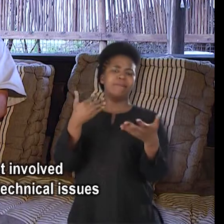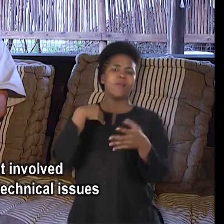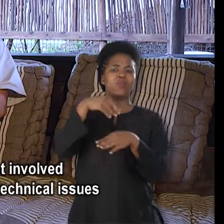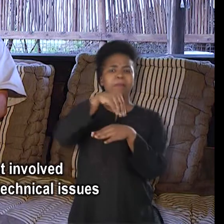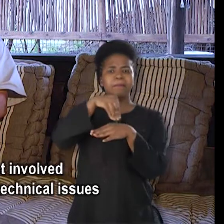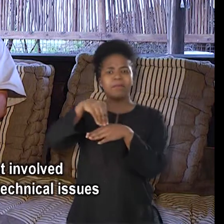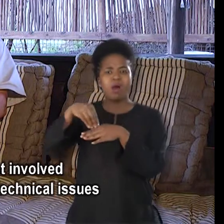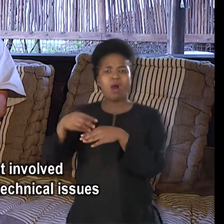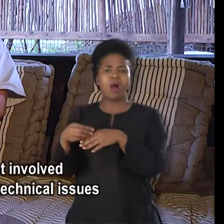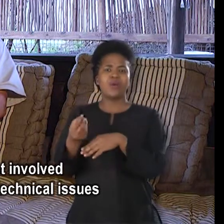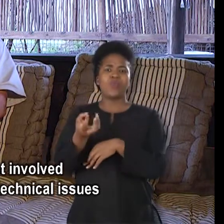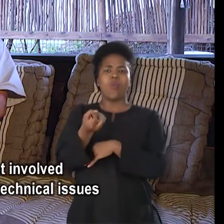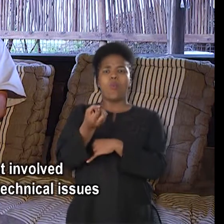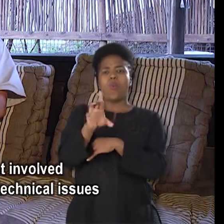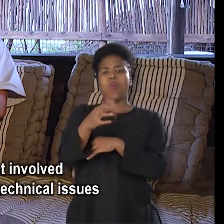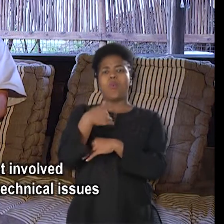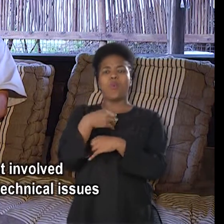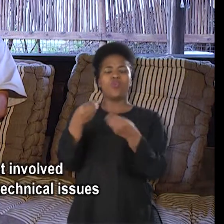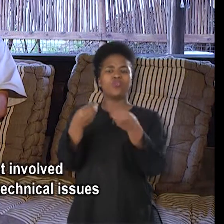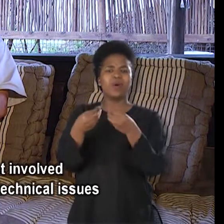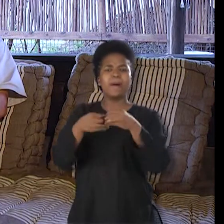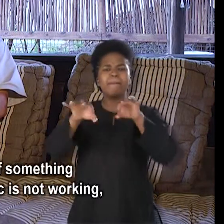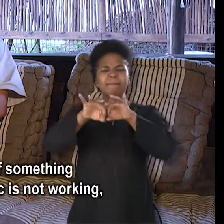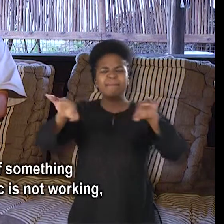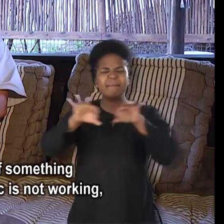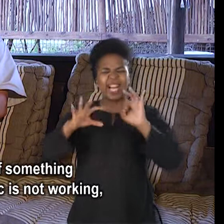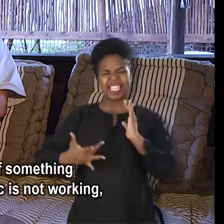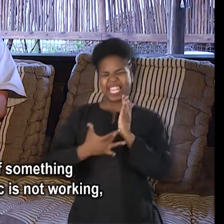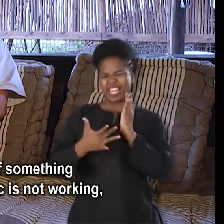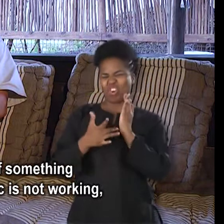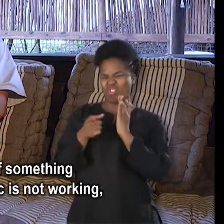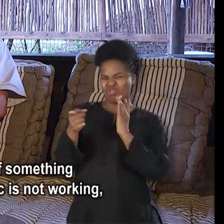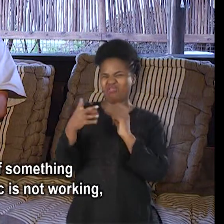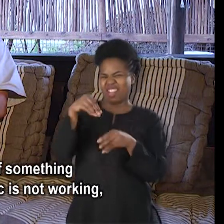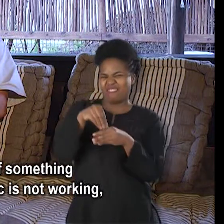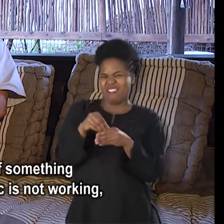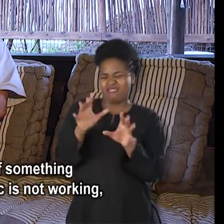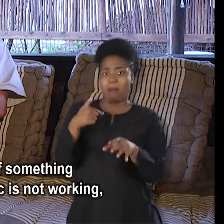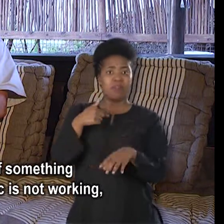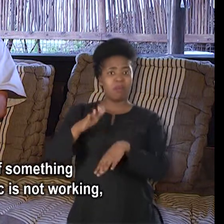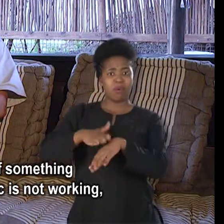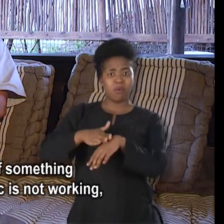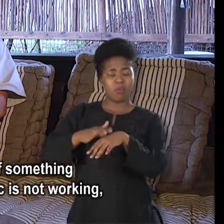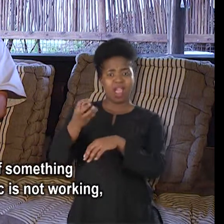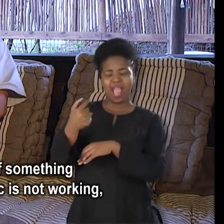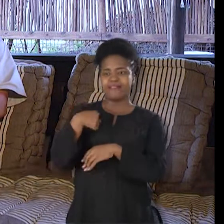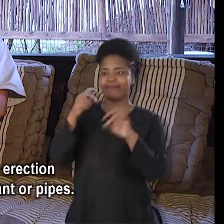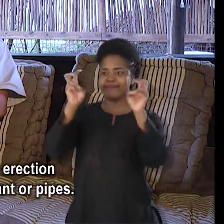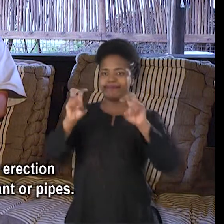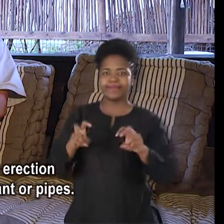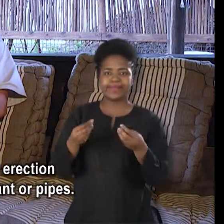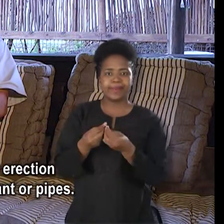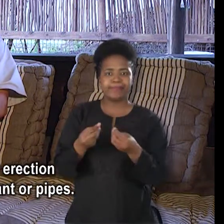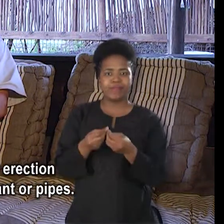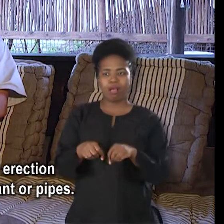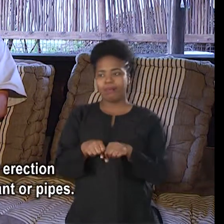I still get involved in the technical things. If something electronic is not working or if we still have to do